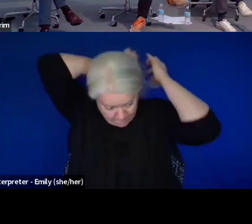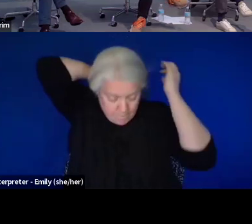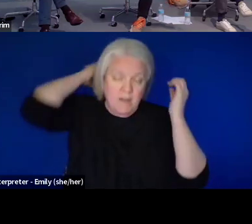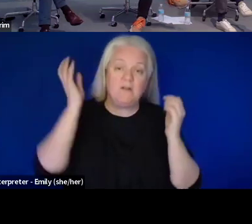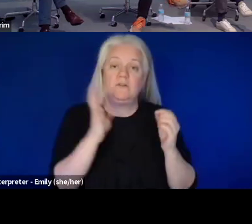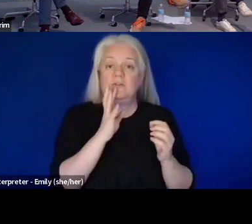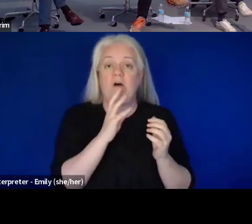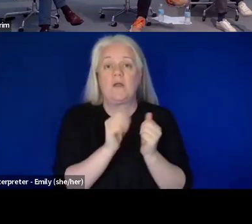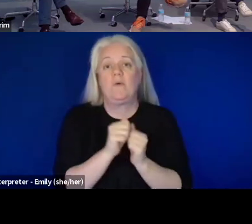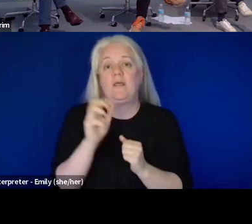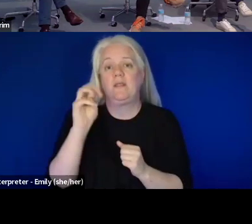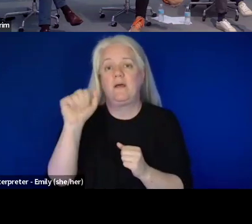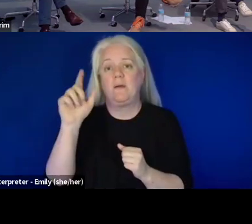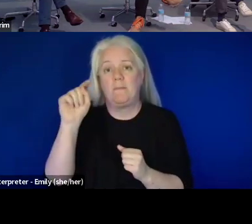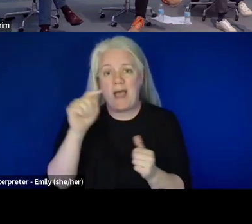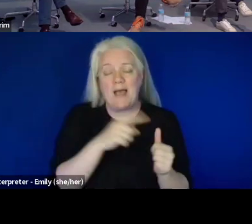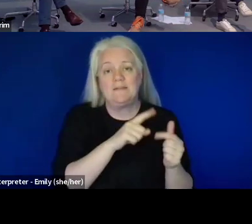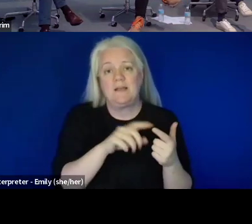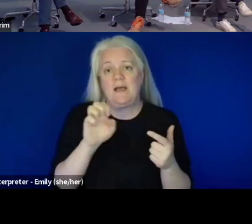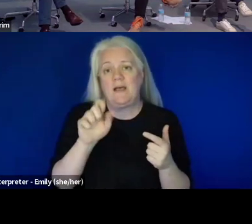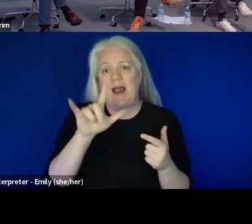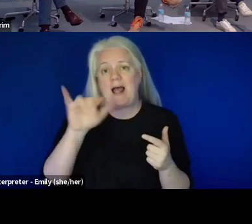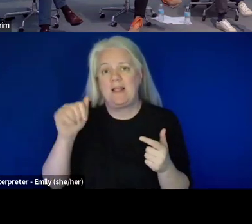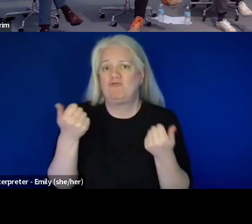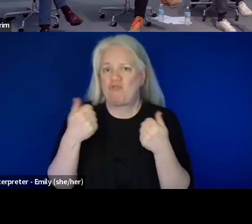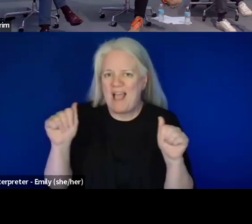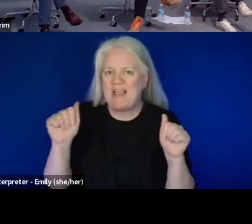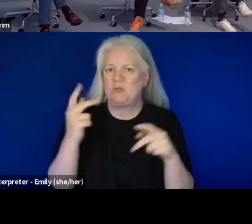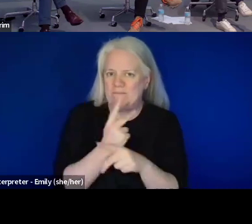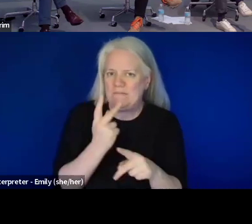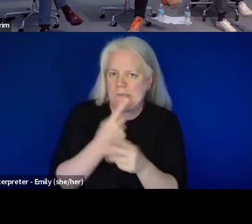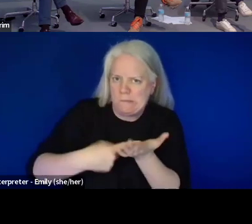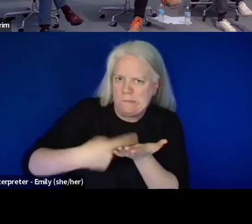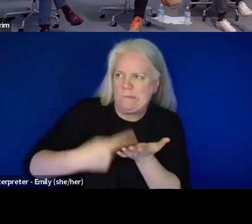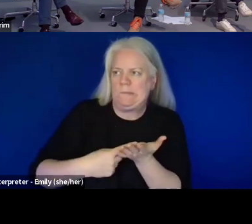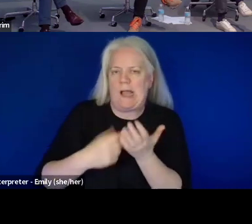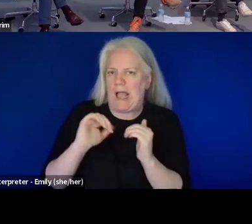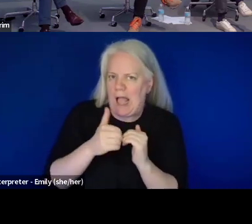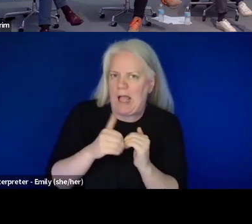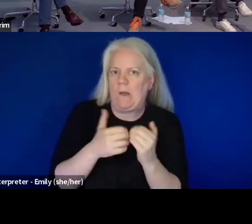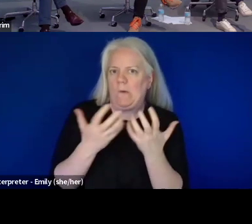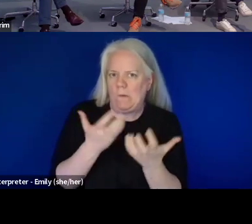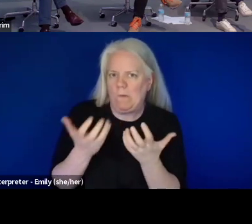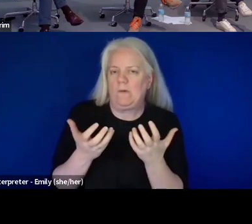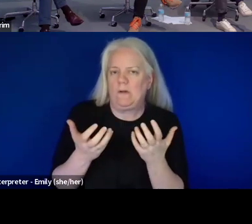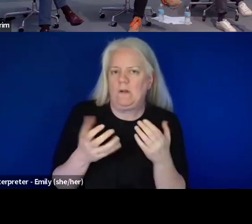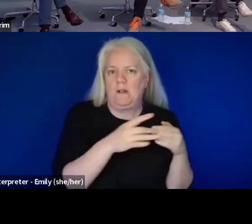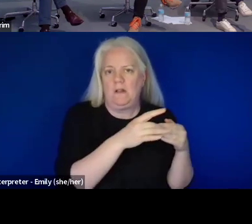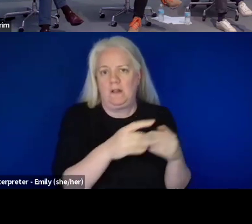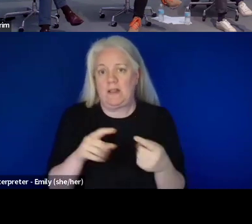Matt and Elie and kind of like really trying to like figure out like what could we do led to this. And